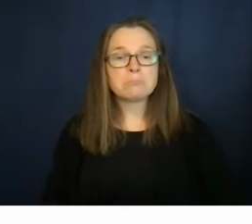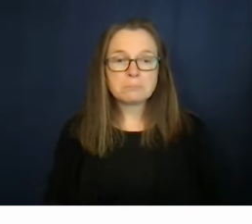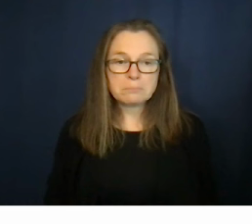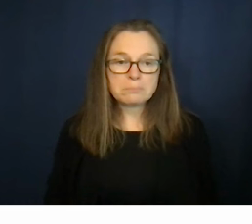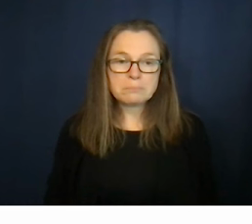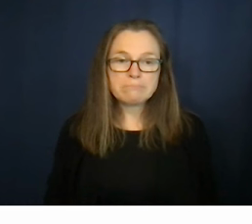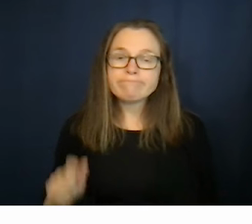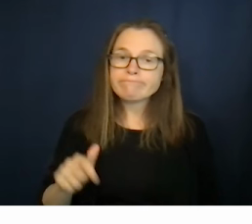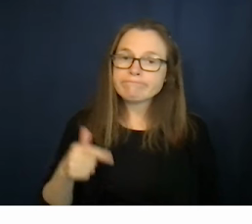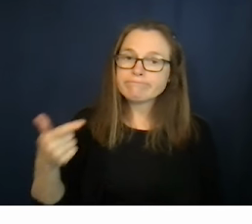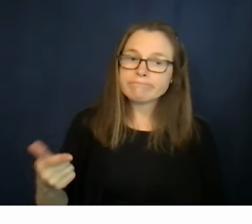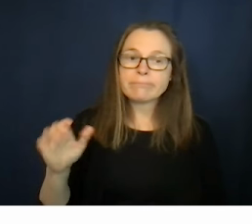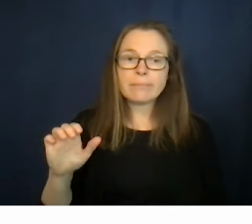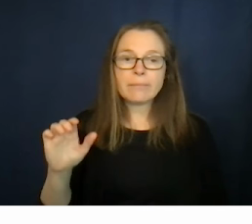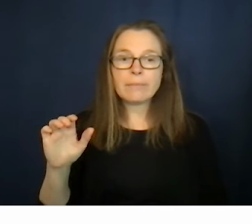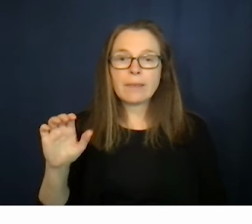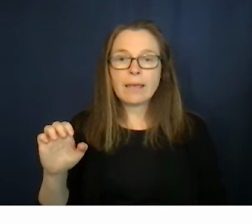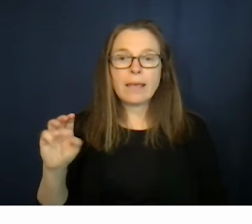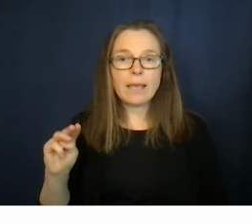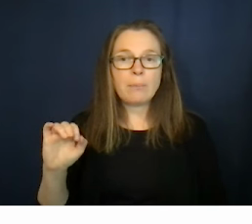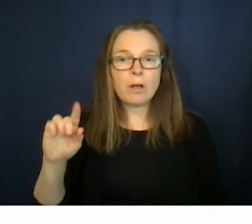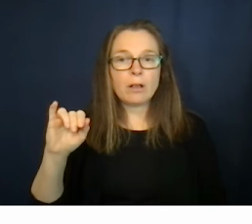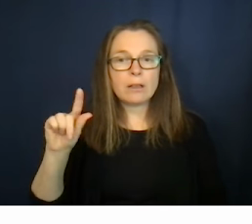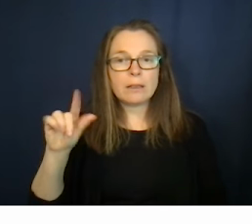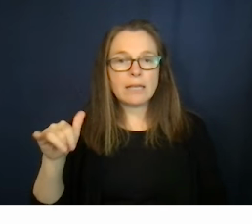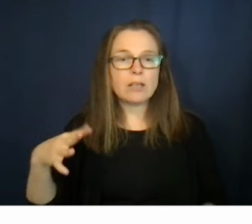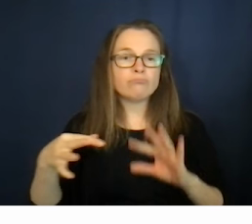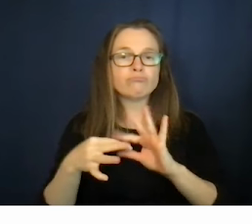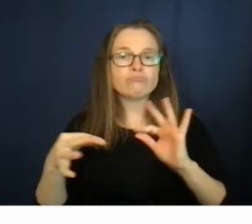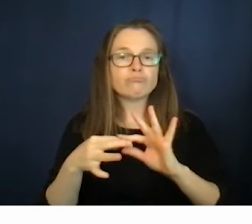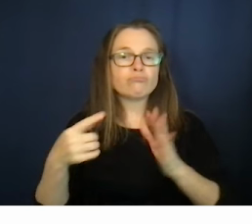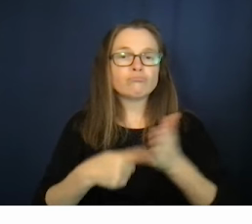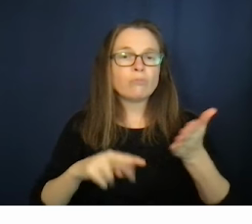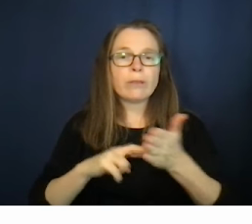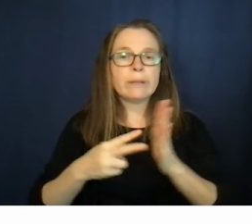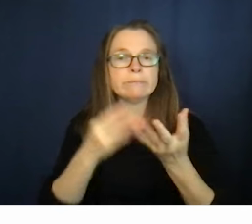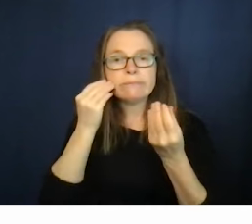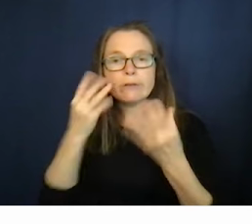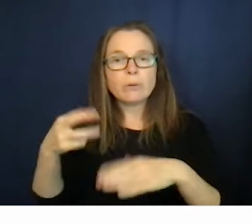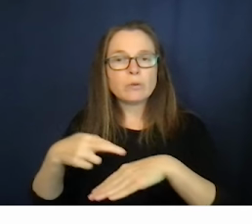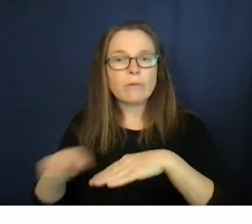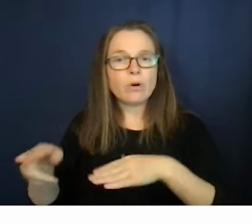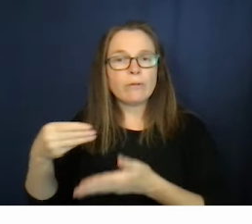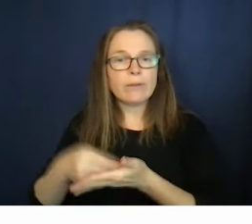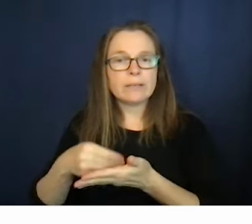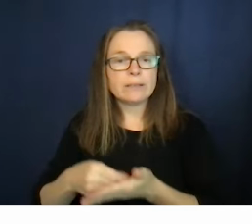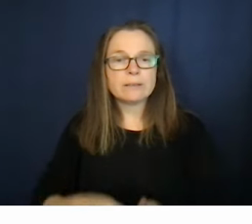I'm going to hand it off to Emily now, who's going to talk about information and referral funding.